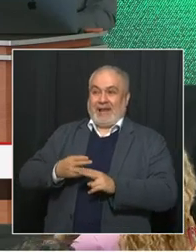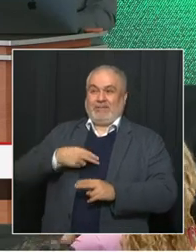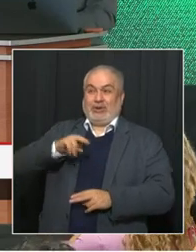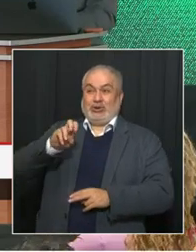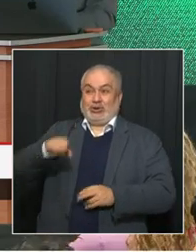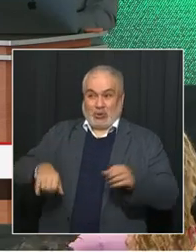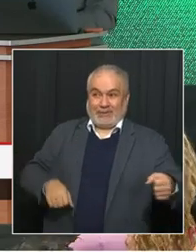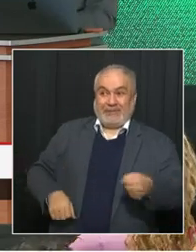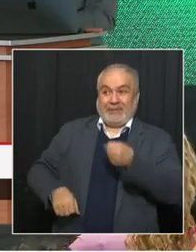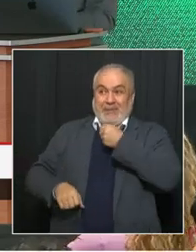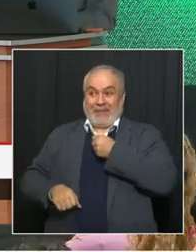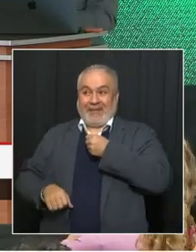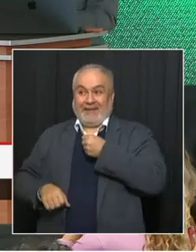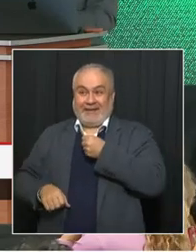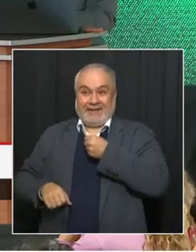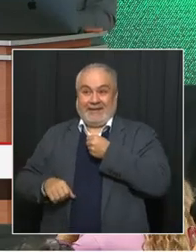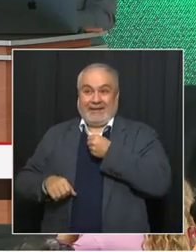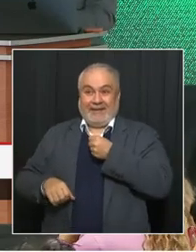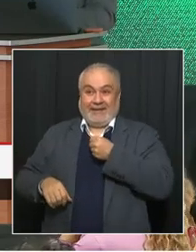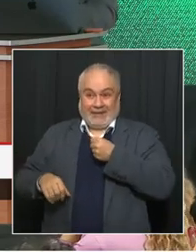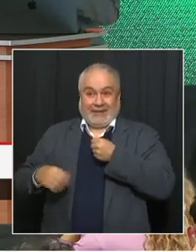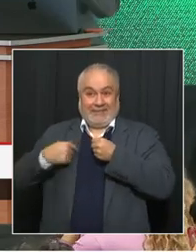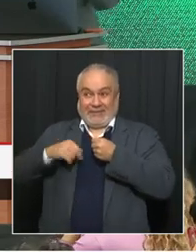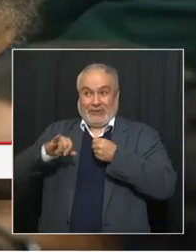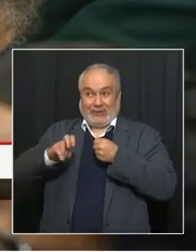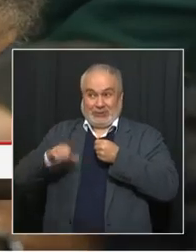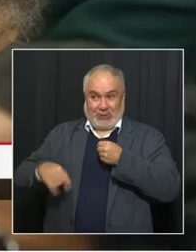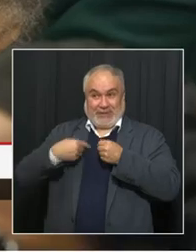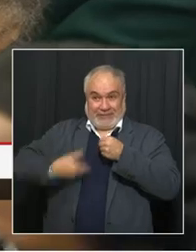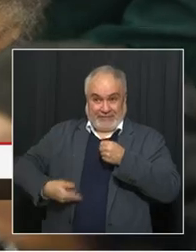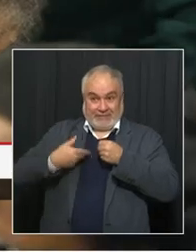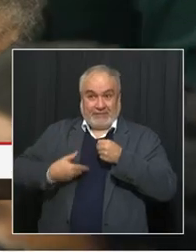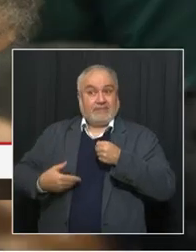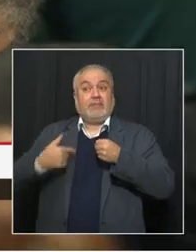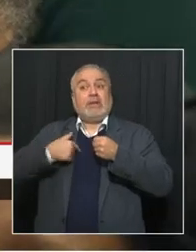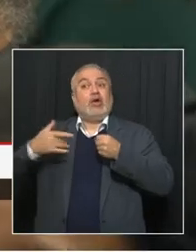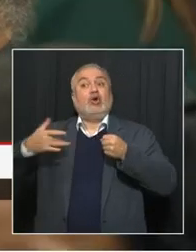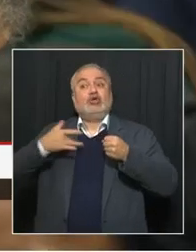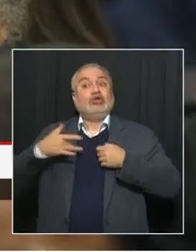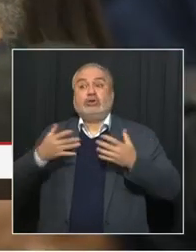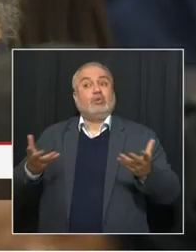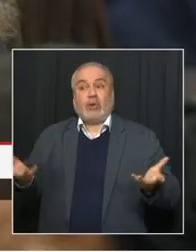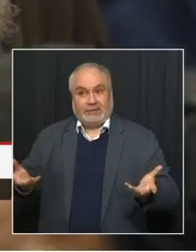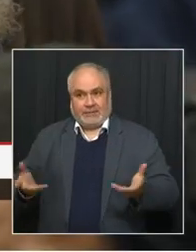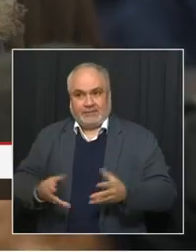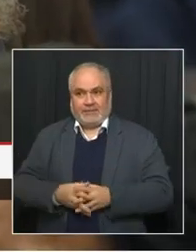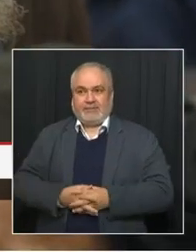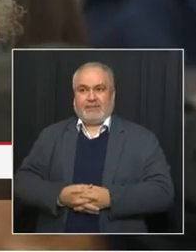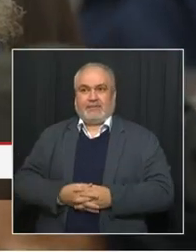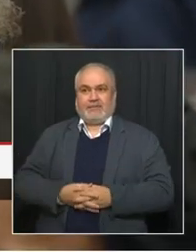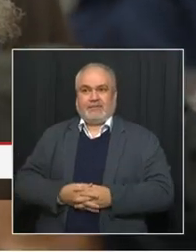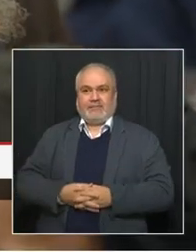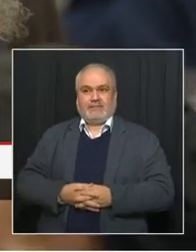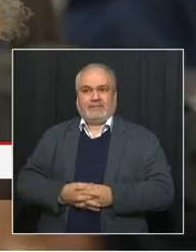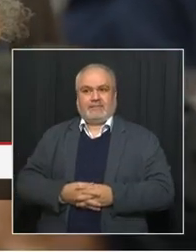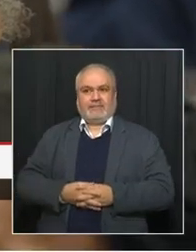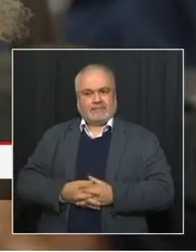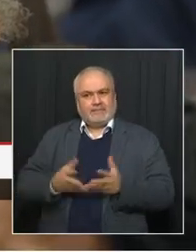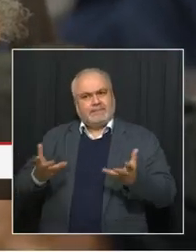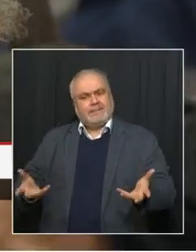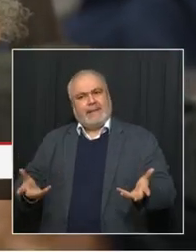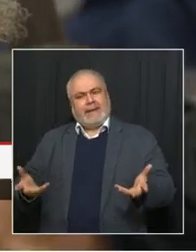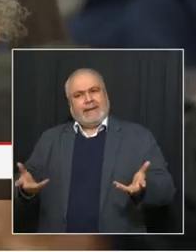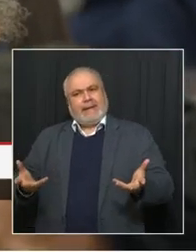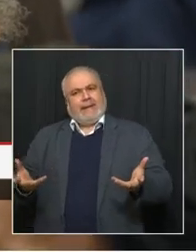My name is Joy. And my concern is over the evidence